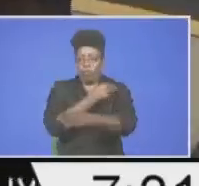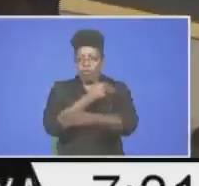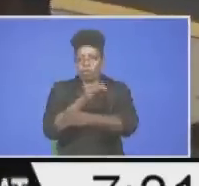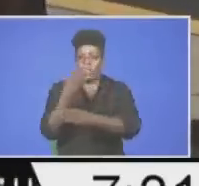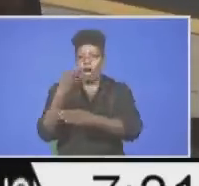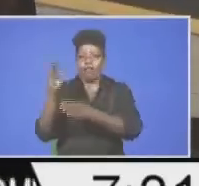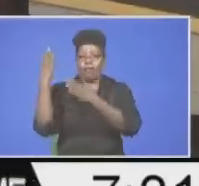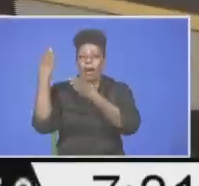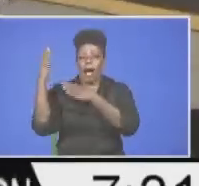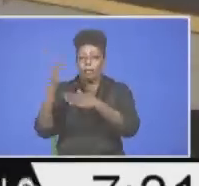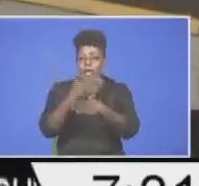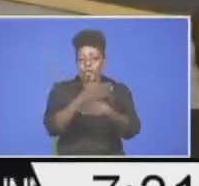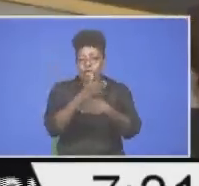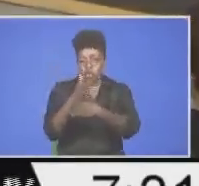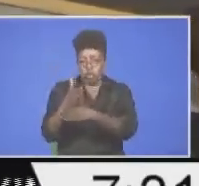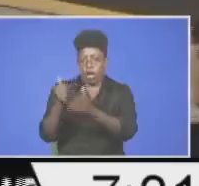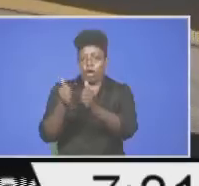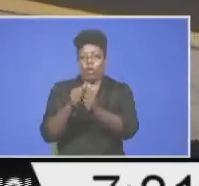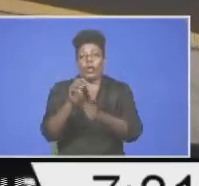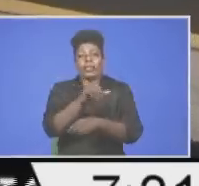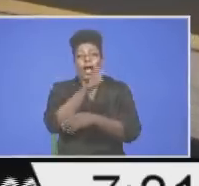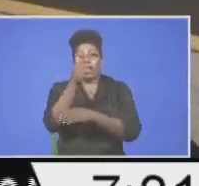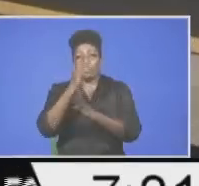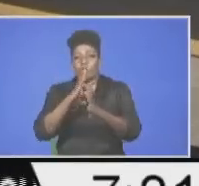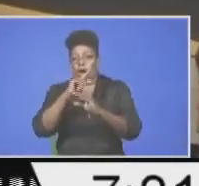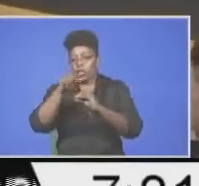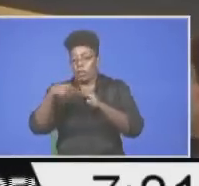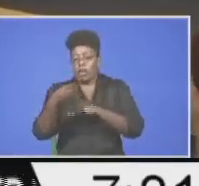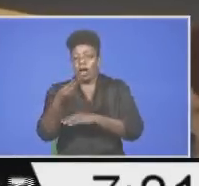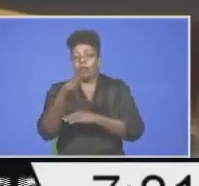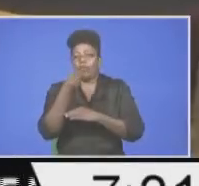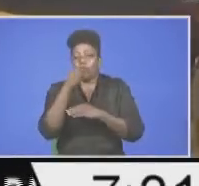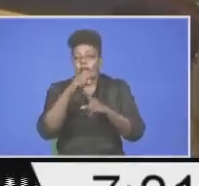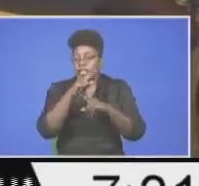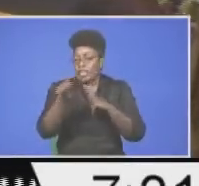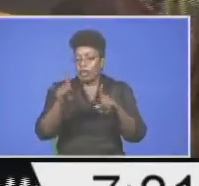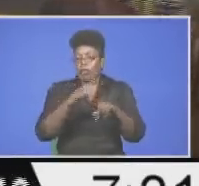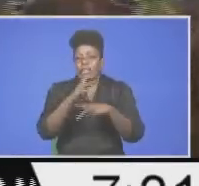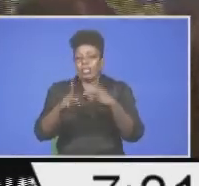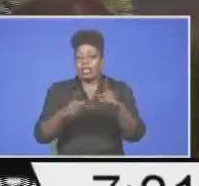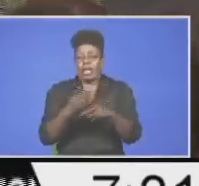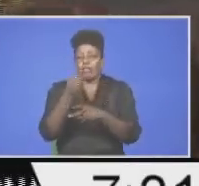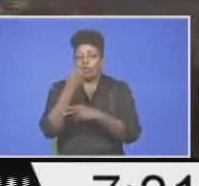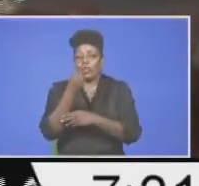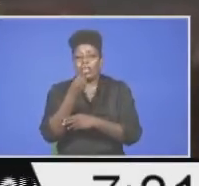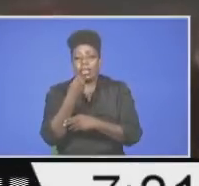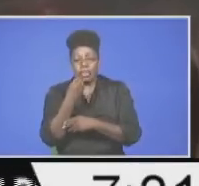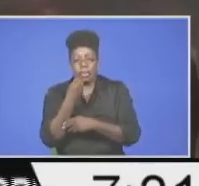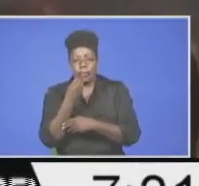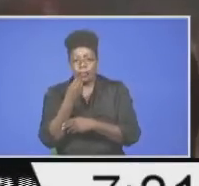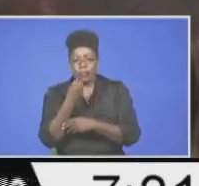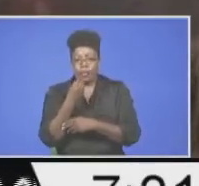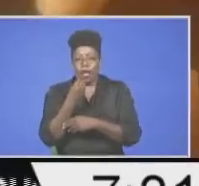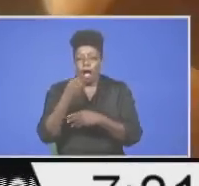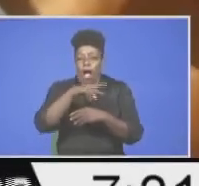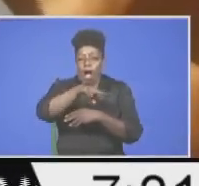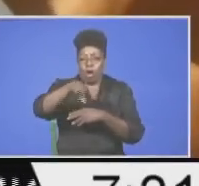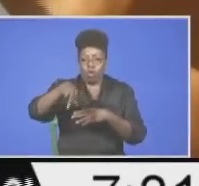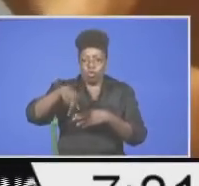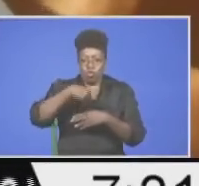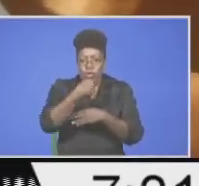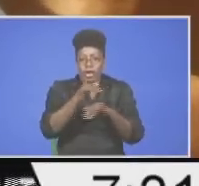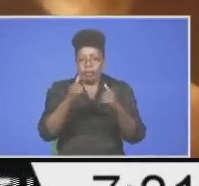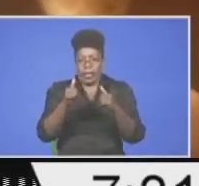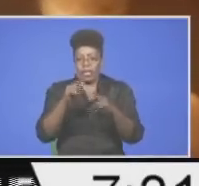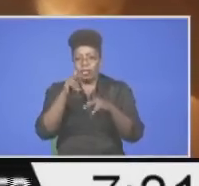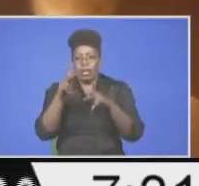the Bahamas that we share with others. Talk about our foods, the different kinds of food that we eat, you know. Our ring plays. People love